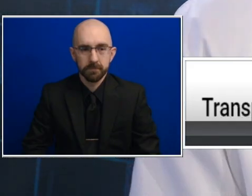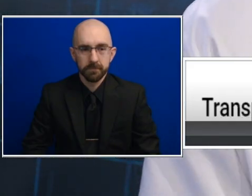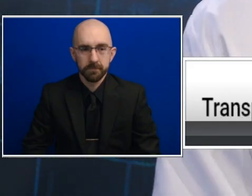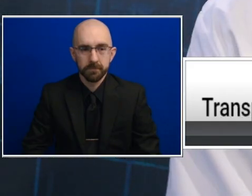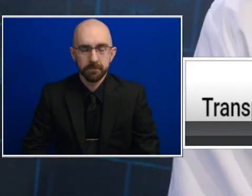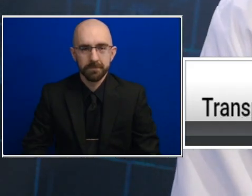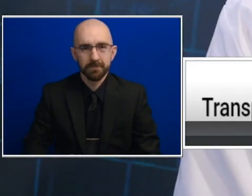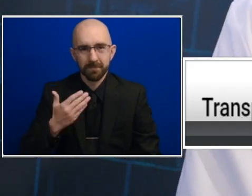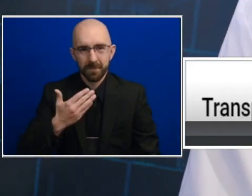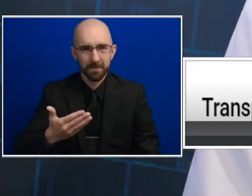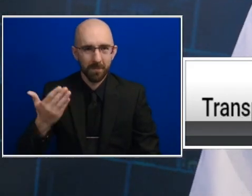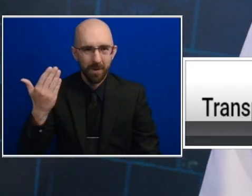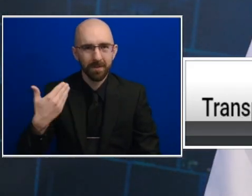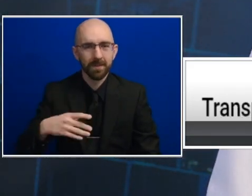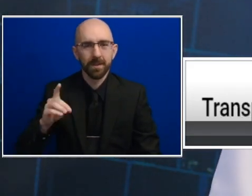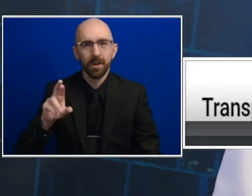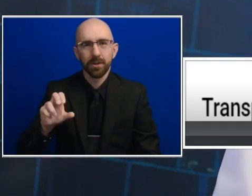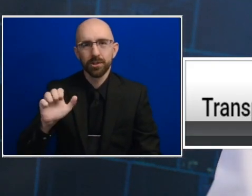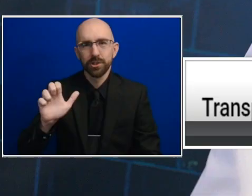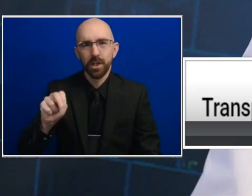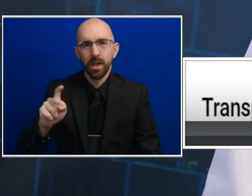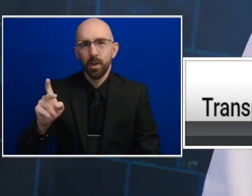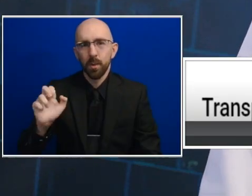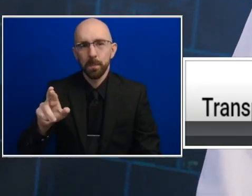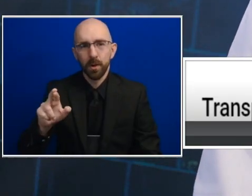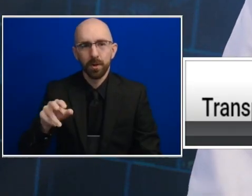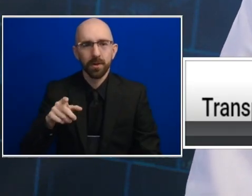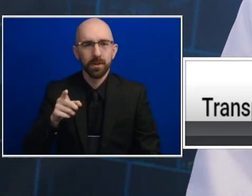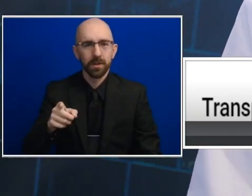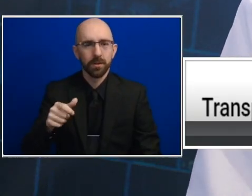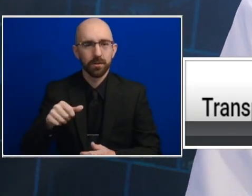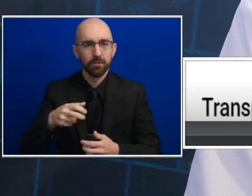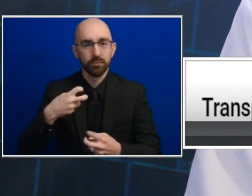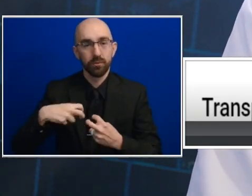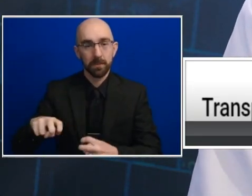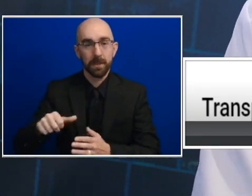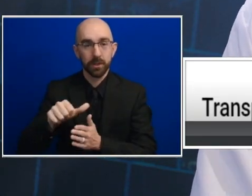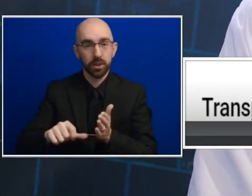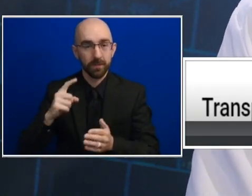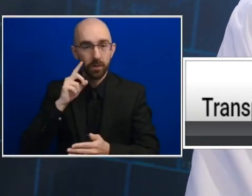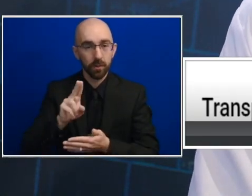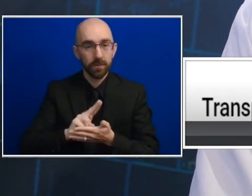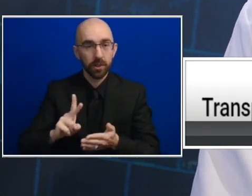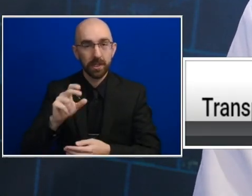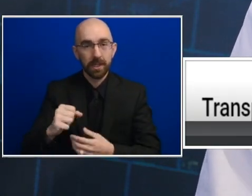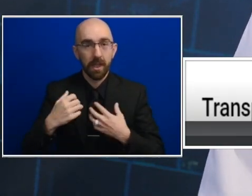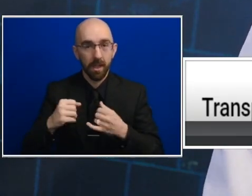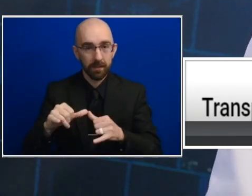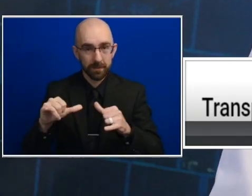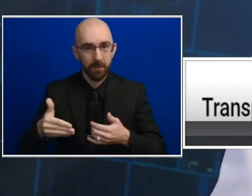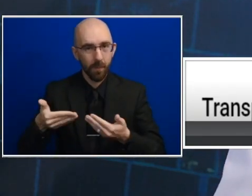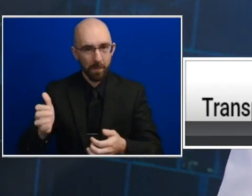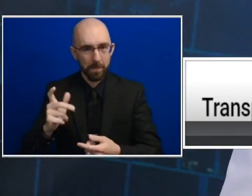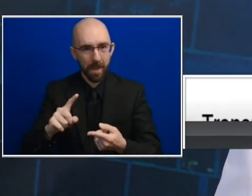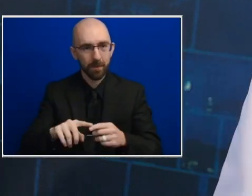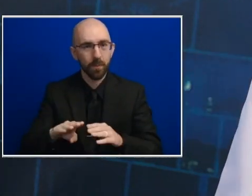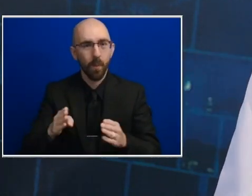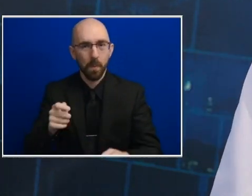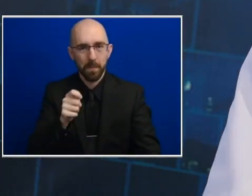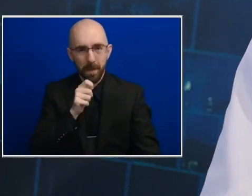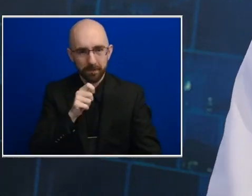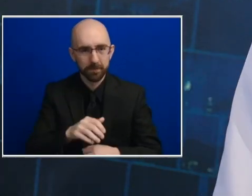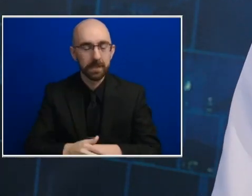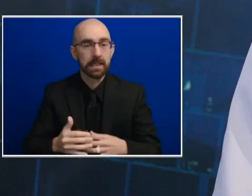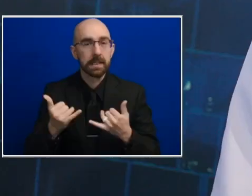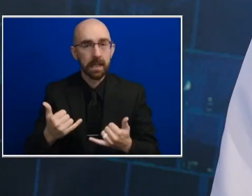Good morning. I'm Dr. Sean Coomer, transplant surgeon and chief medical officer at the University of Kansas Health System. Welcome back to Open Mics. Today we're